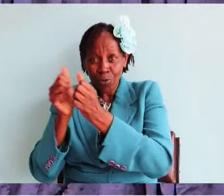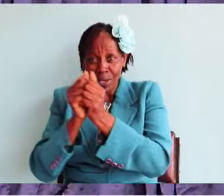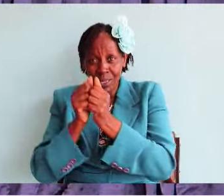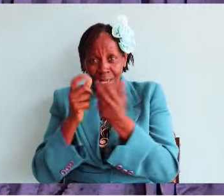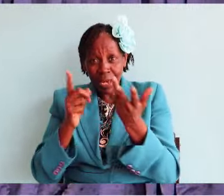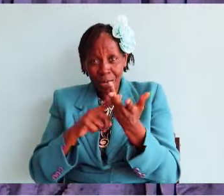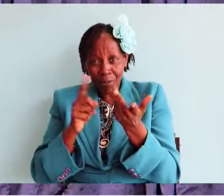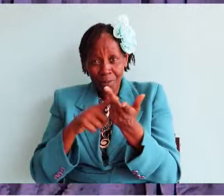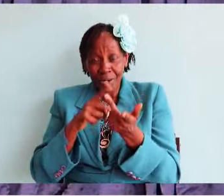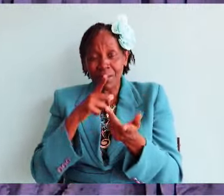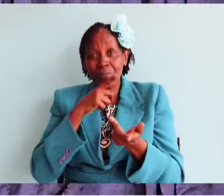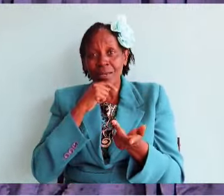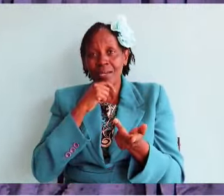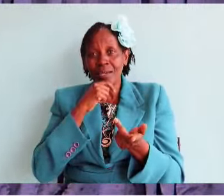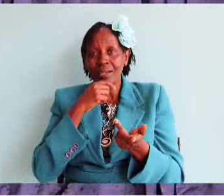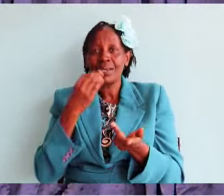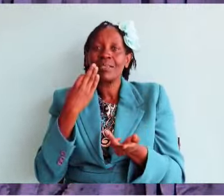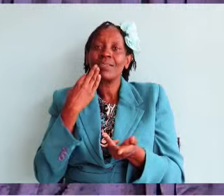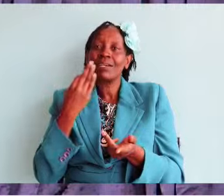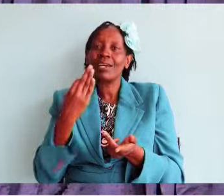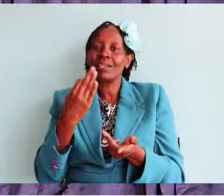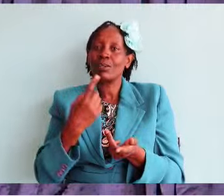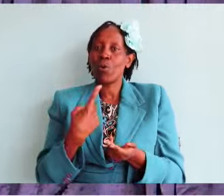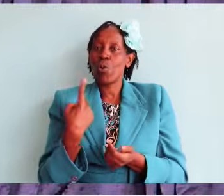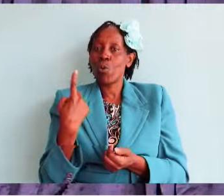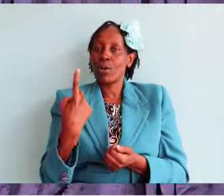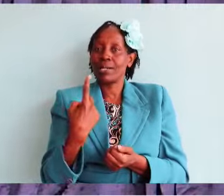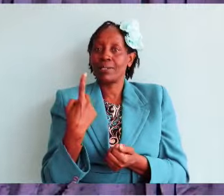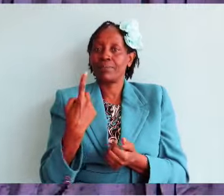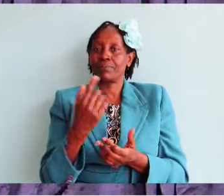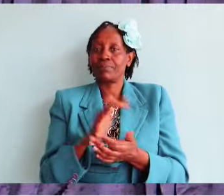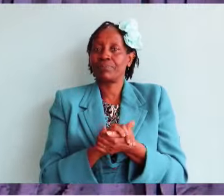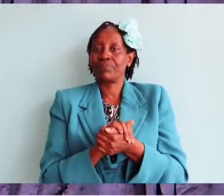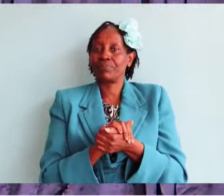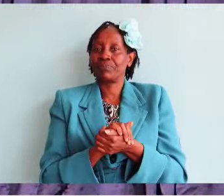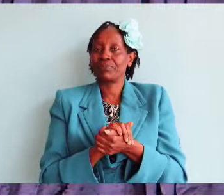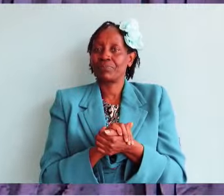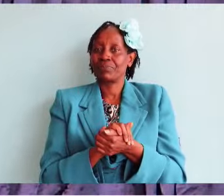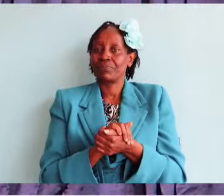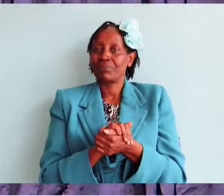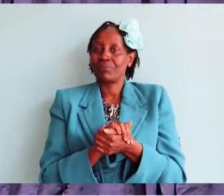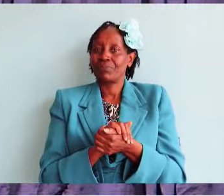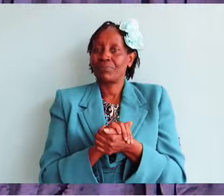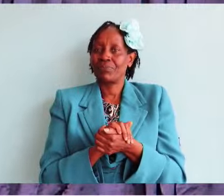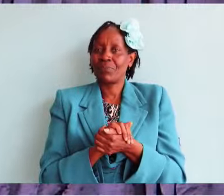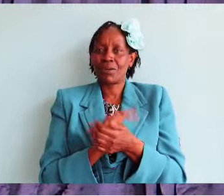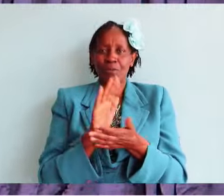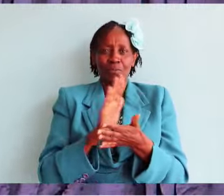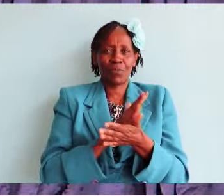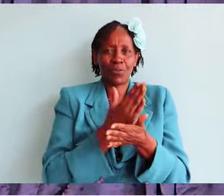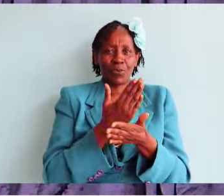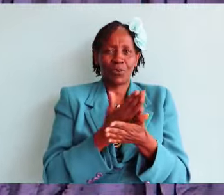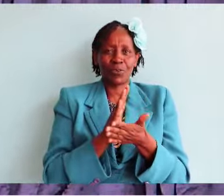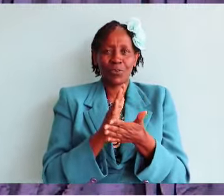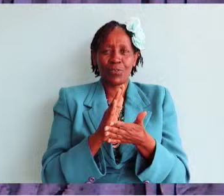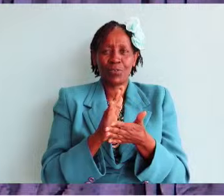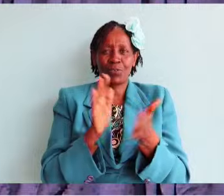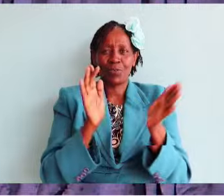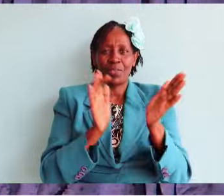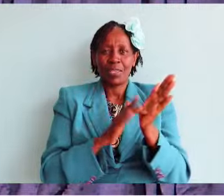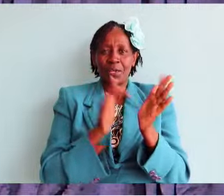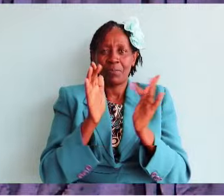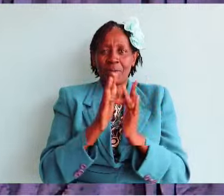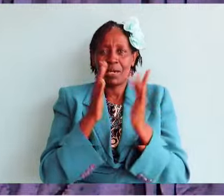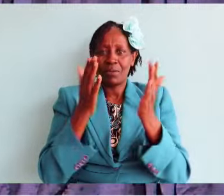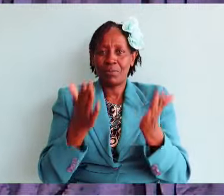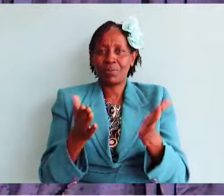300 men. That is the summary of what I think that portion of scripture is telling